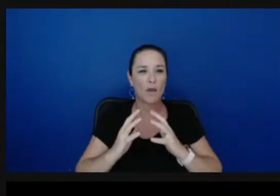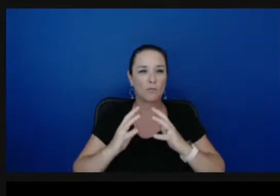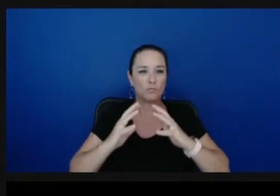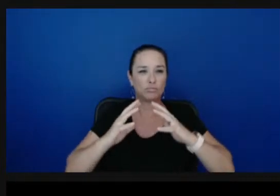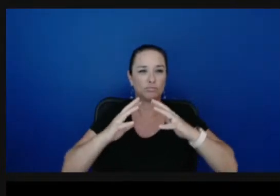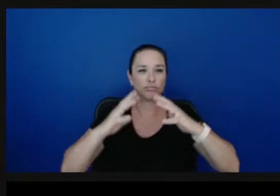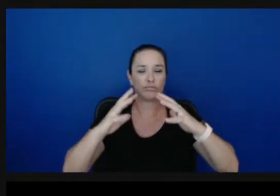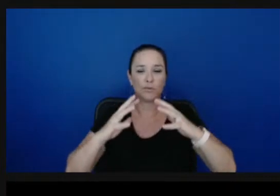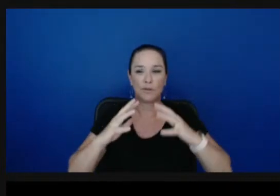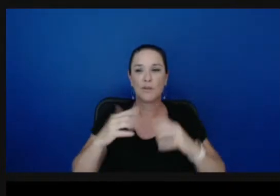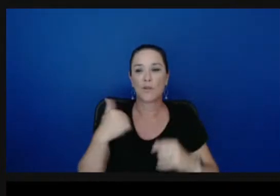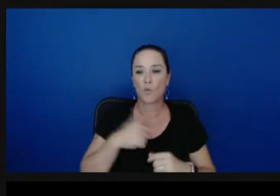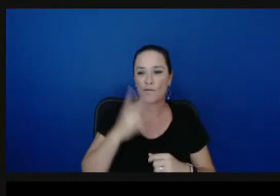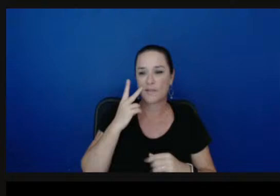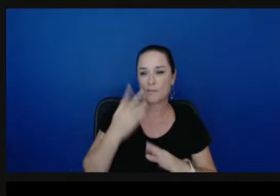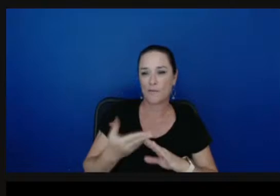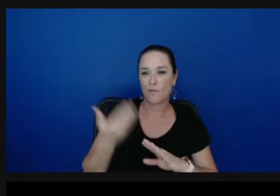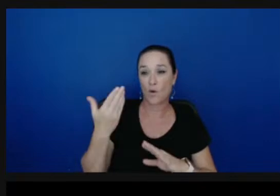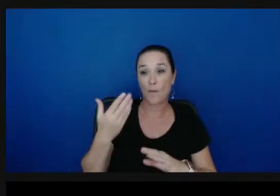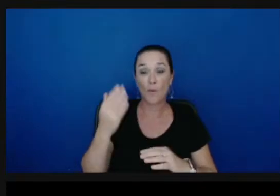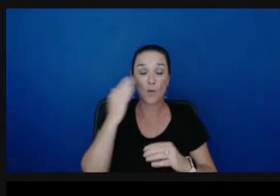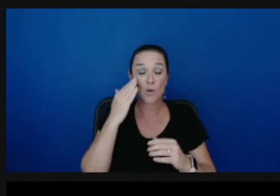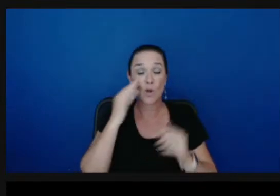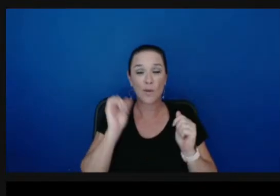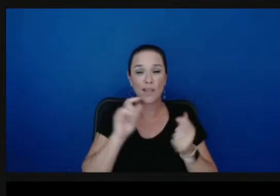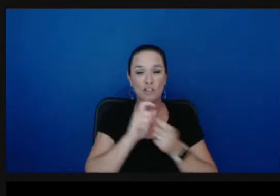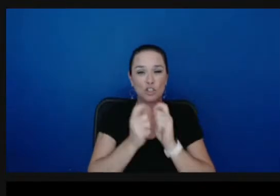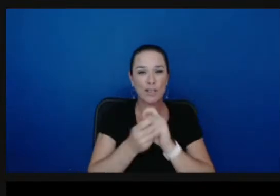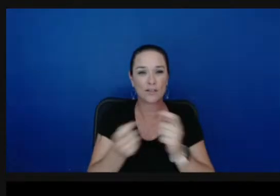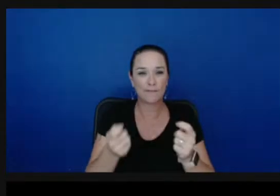we've stated previously, could change fairly quickly.